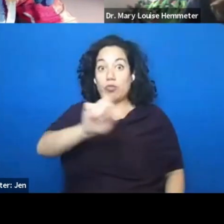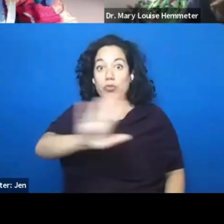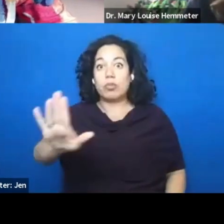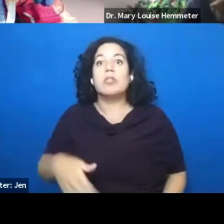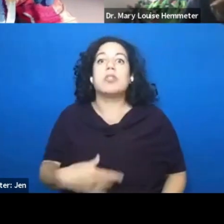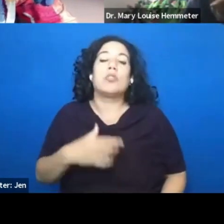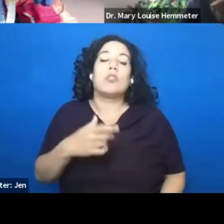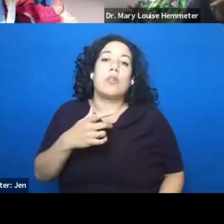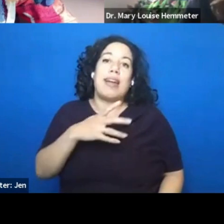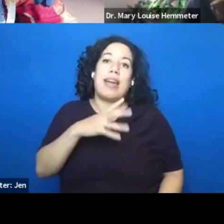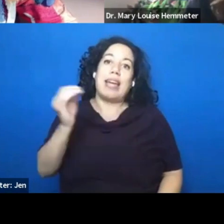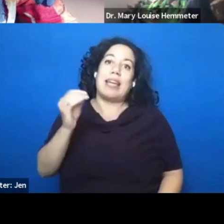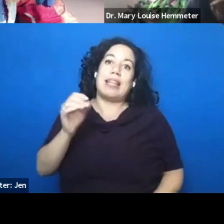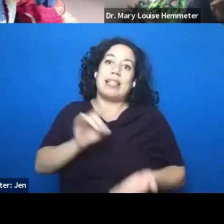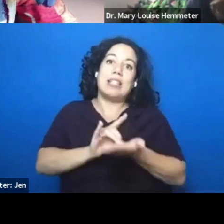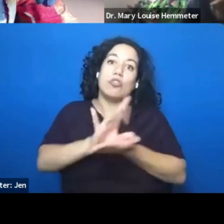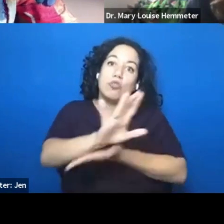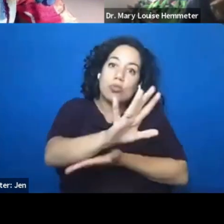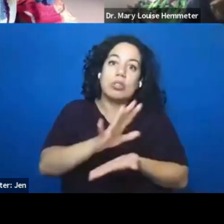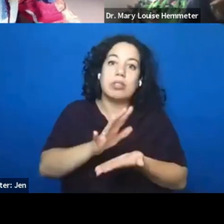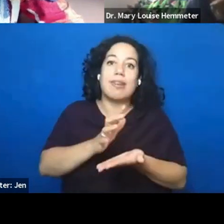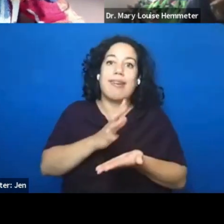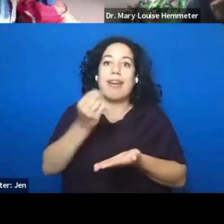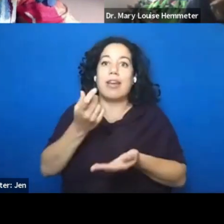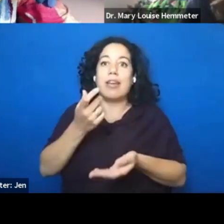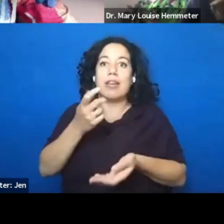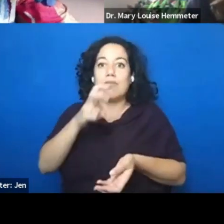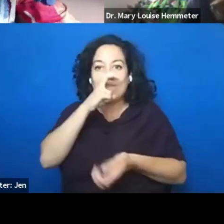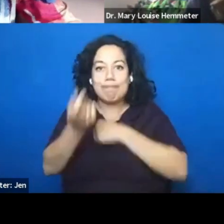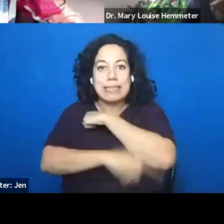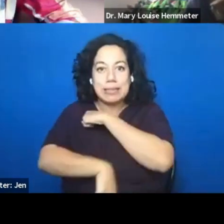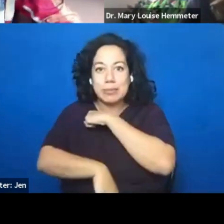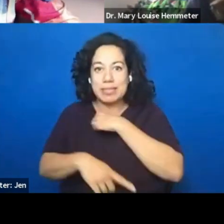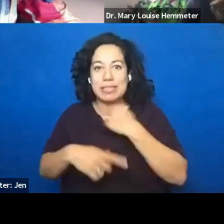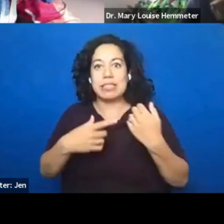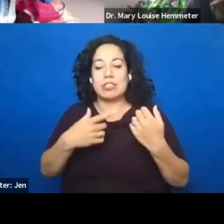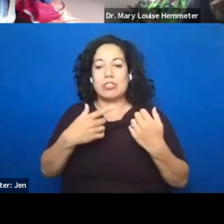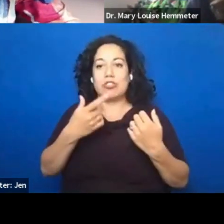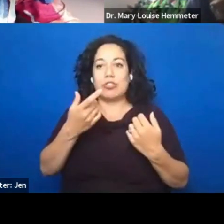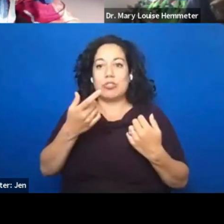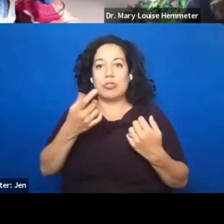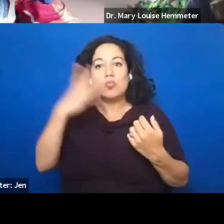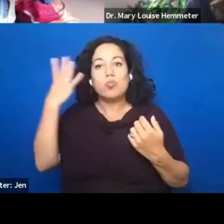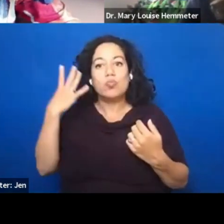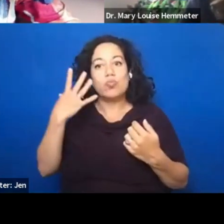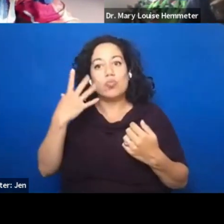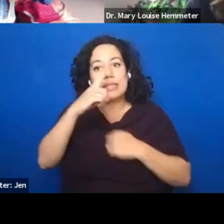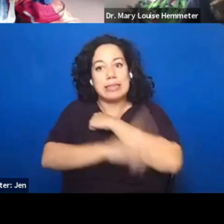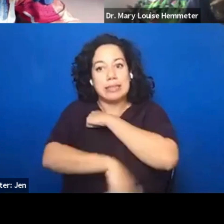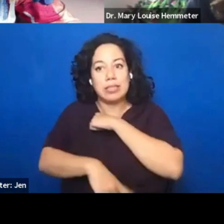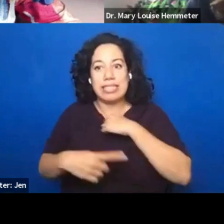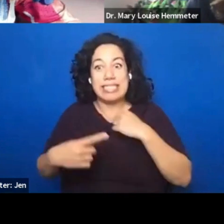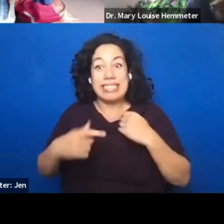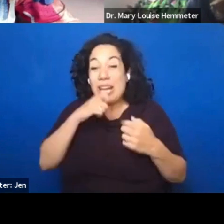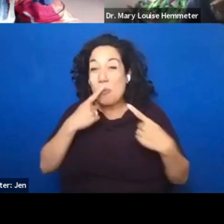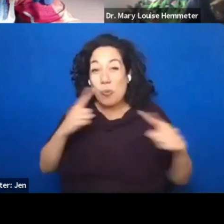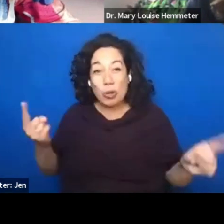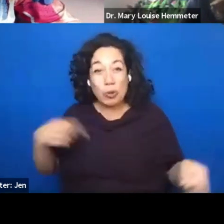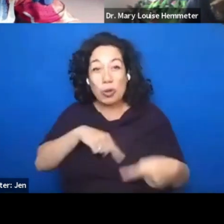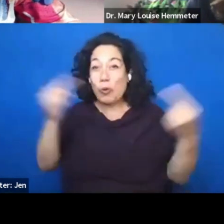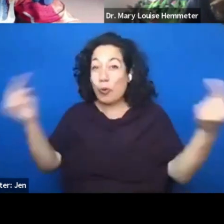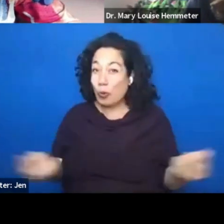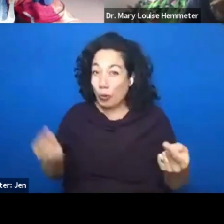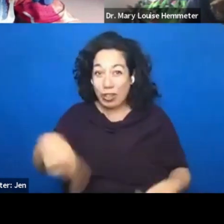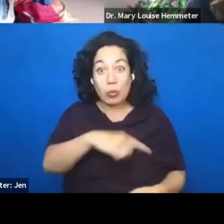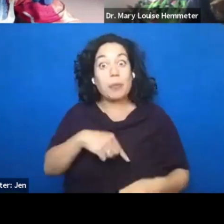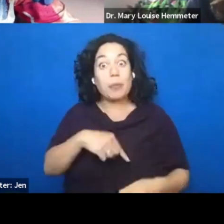exclusionary and harsh discipline. We know it doesn't work. So why is it allowed? We are doing harm, and we